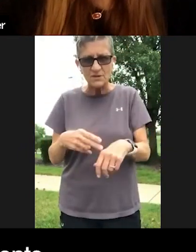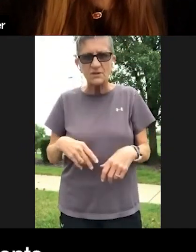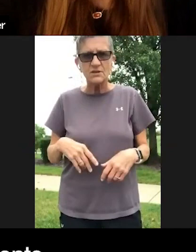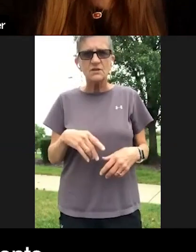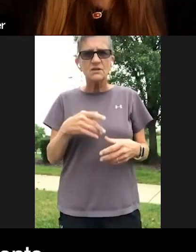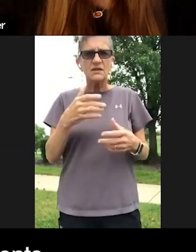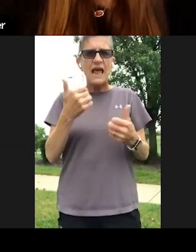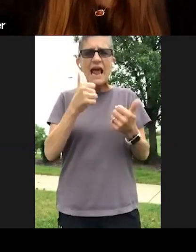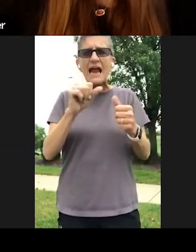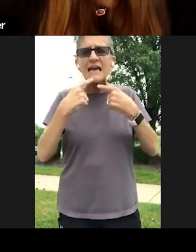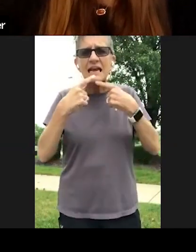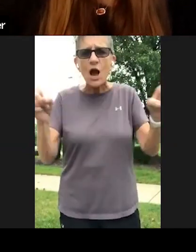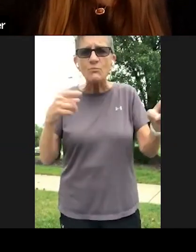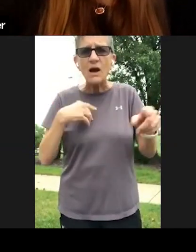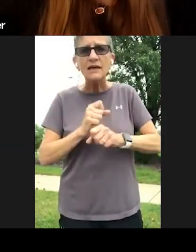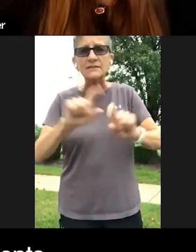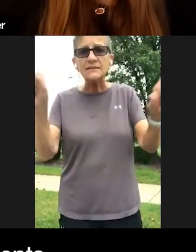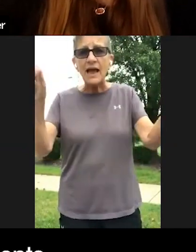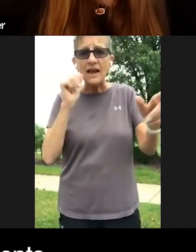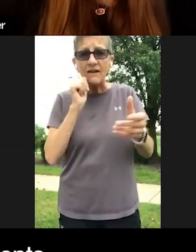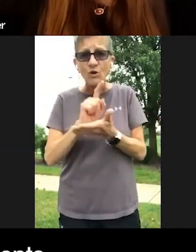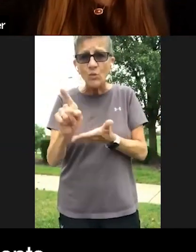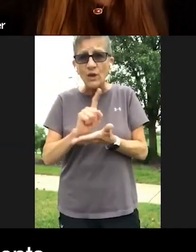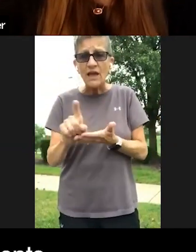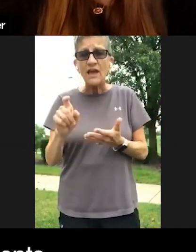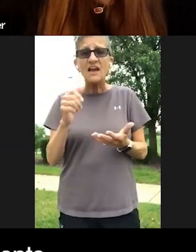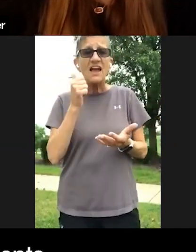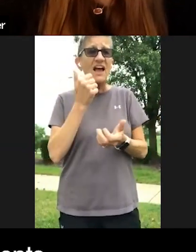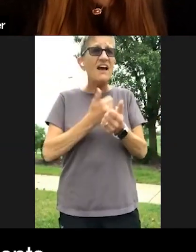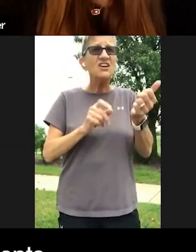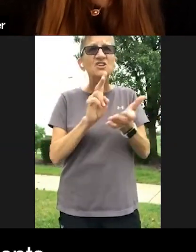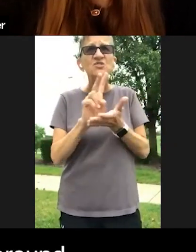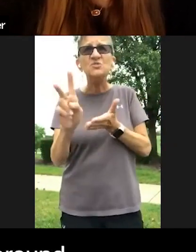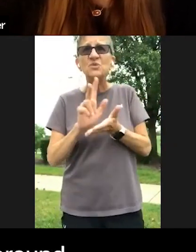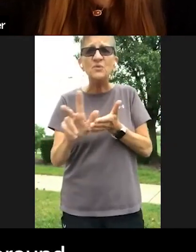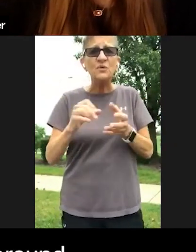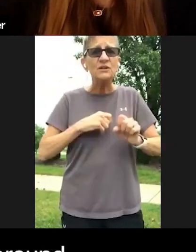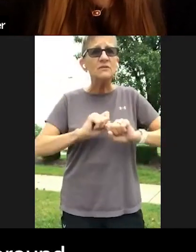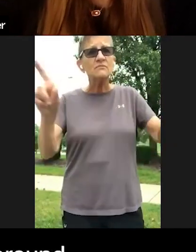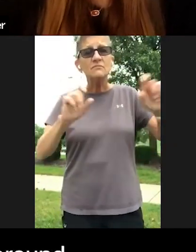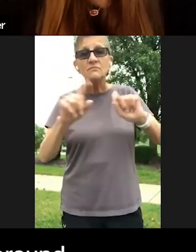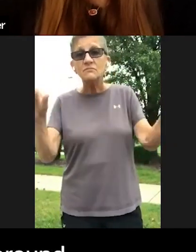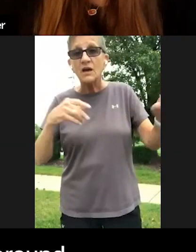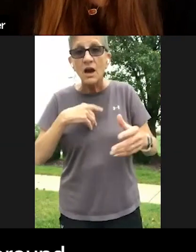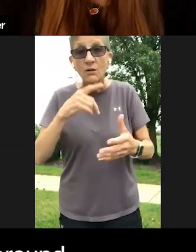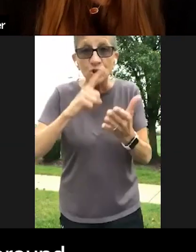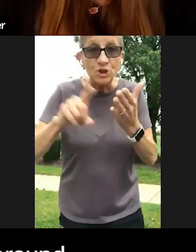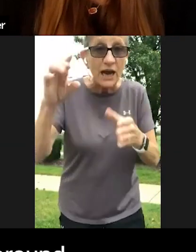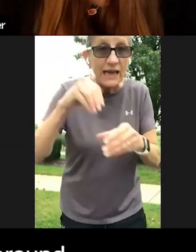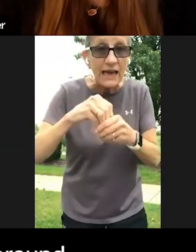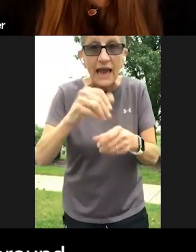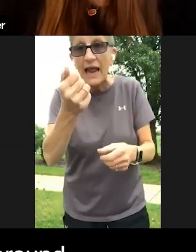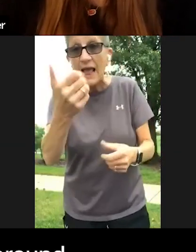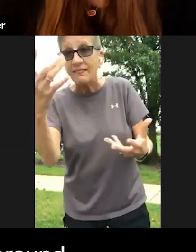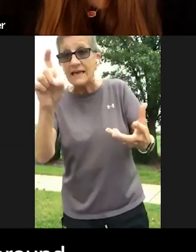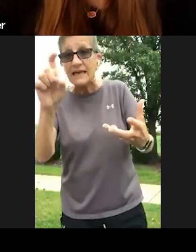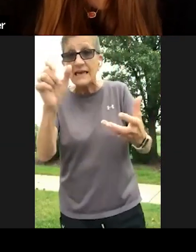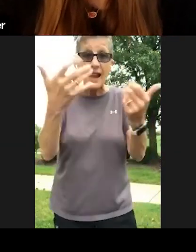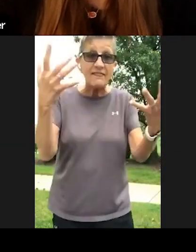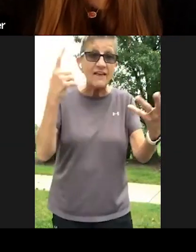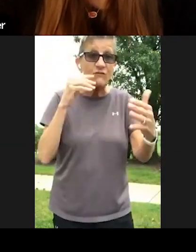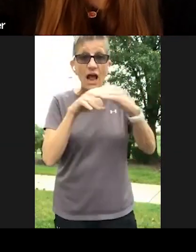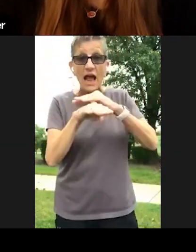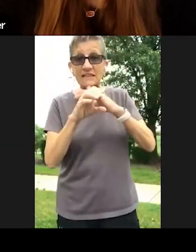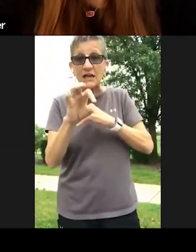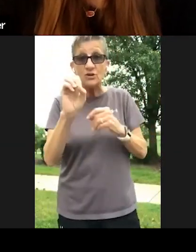announcements that I send out each week, every few weeks, I put in my announcements, just checking in, anybody need anything around access and accommodation,